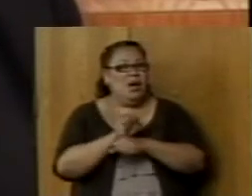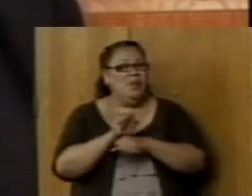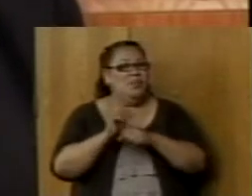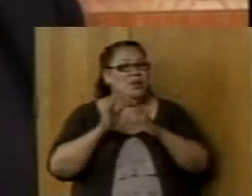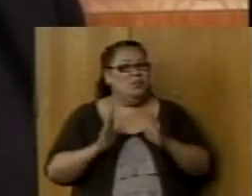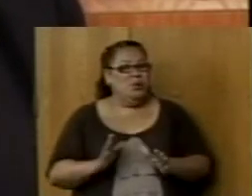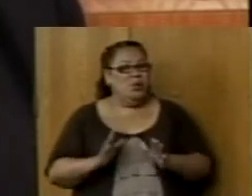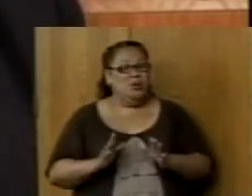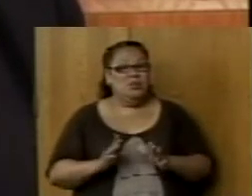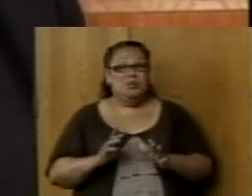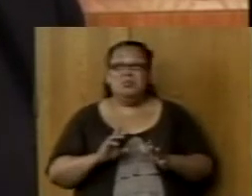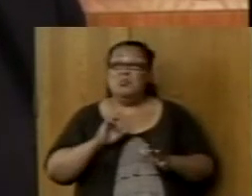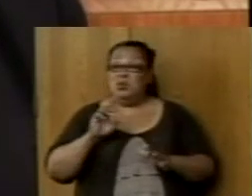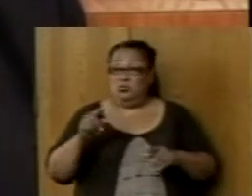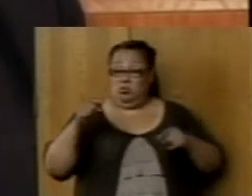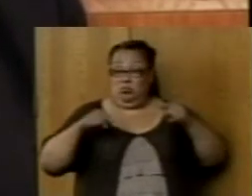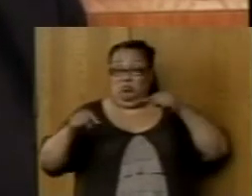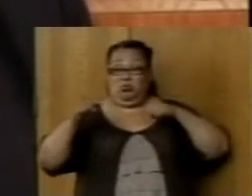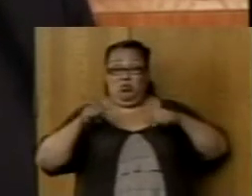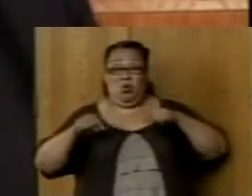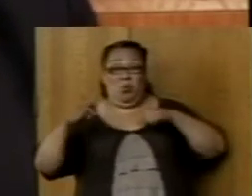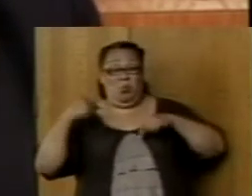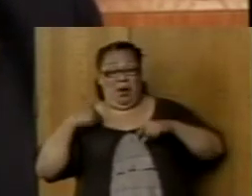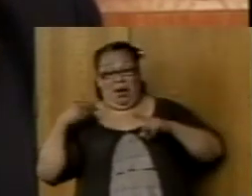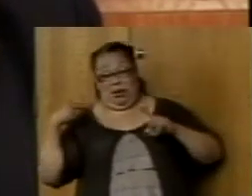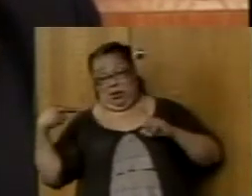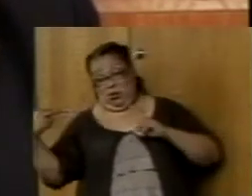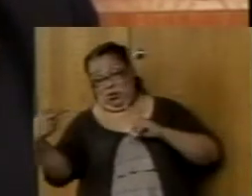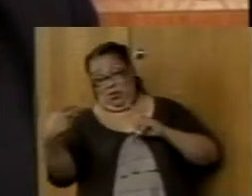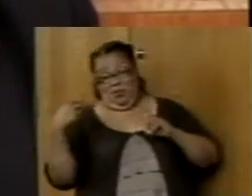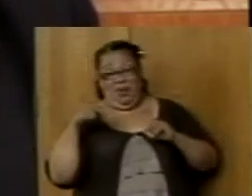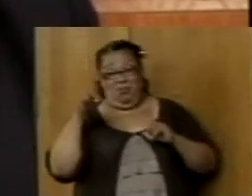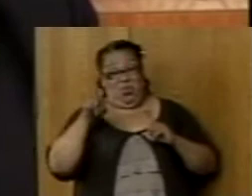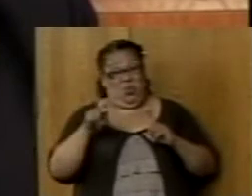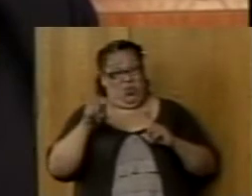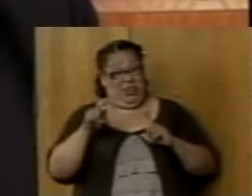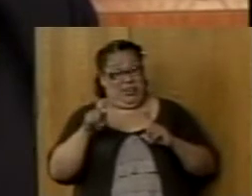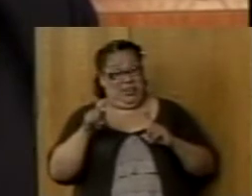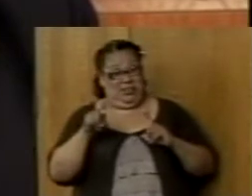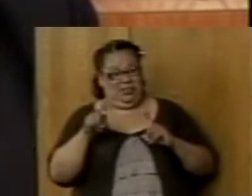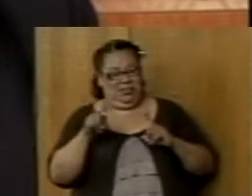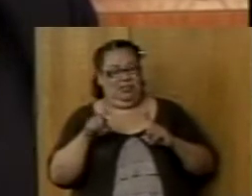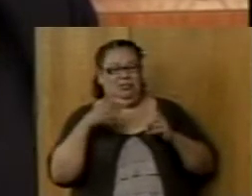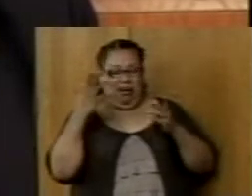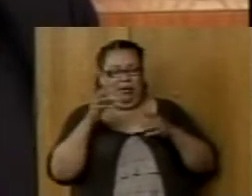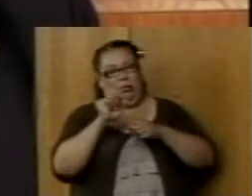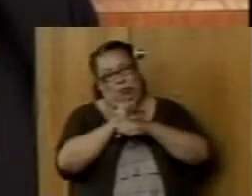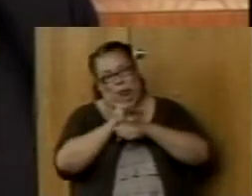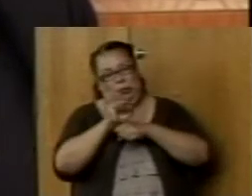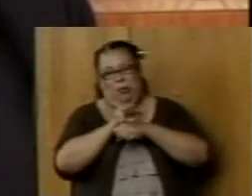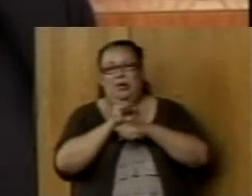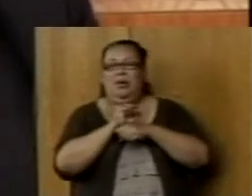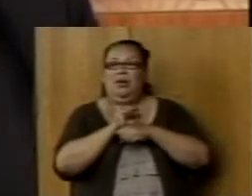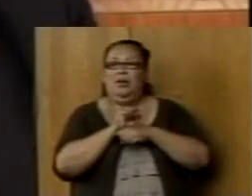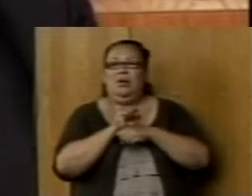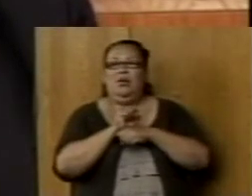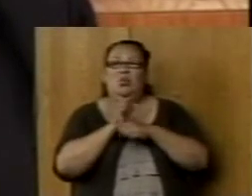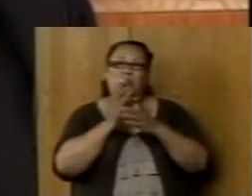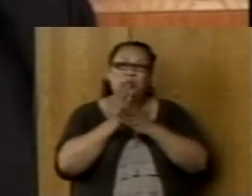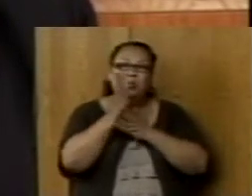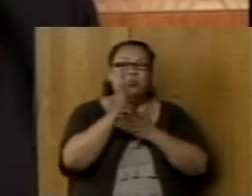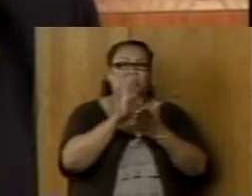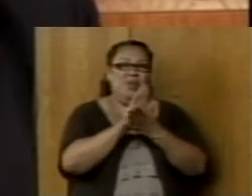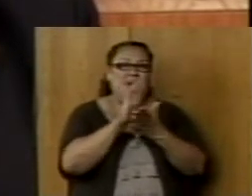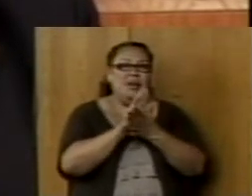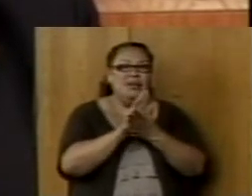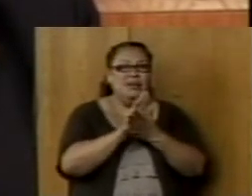to actually look at going back and to surveying them in terms of their needs, I know that there's in the works right now being able to work through our academic